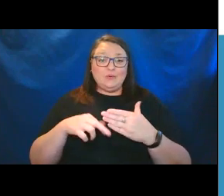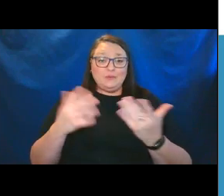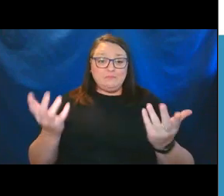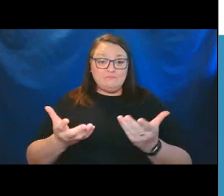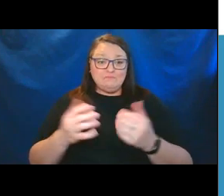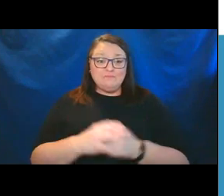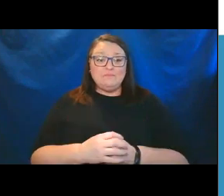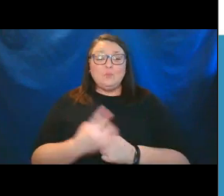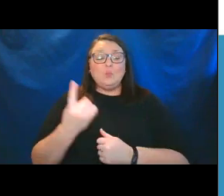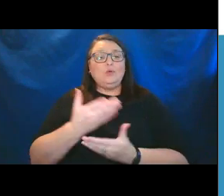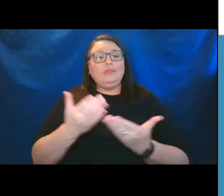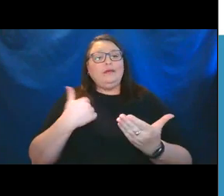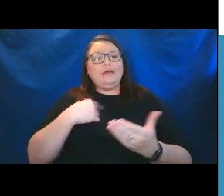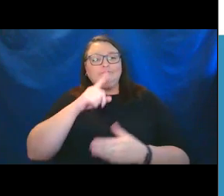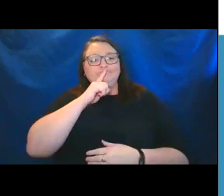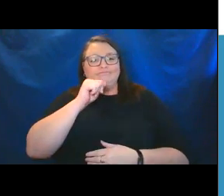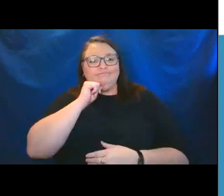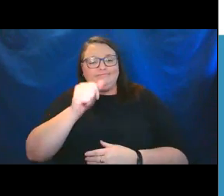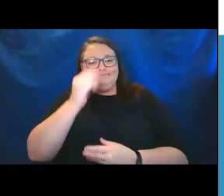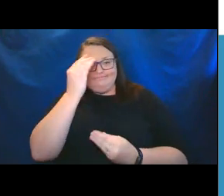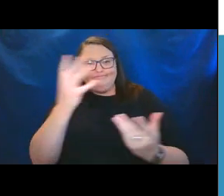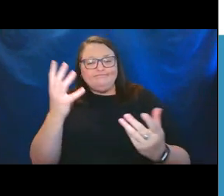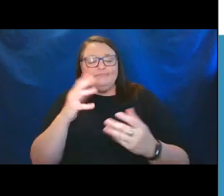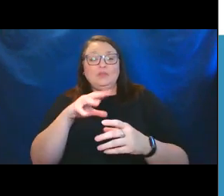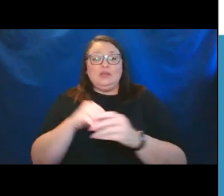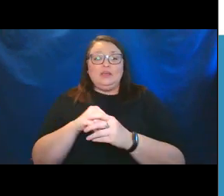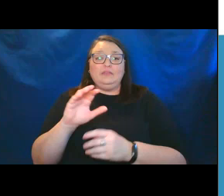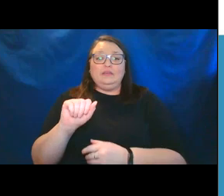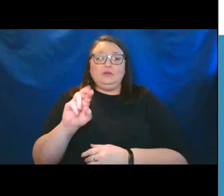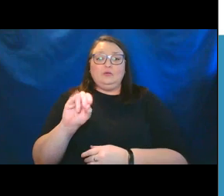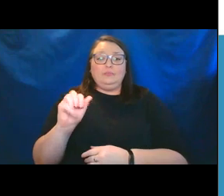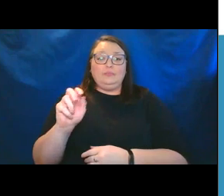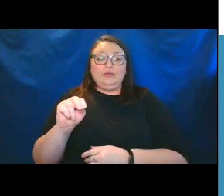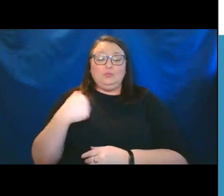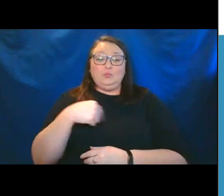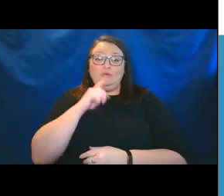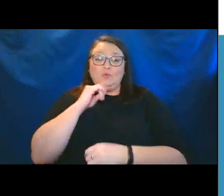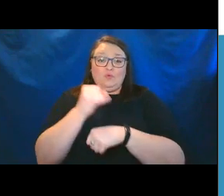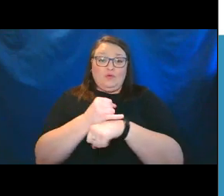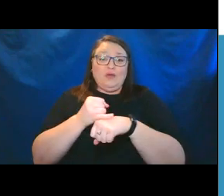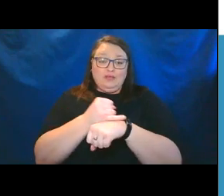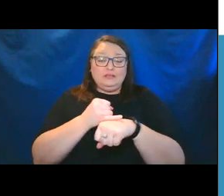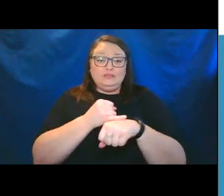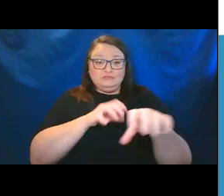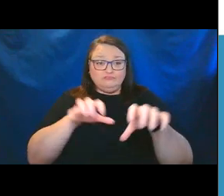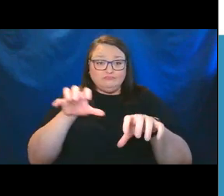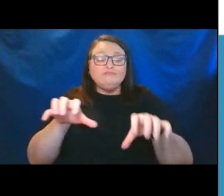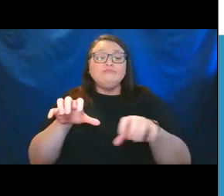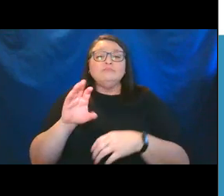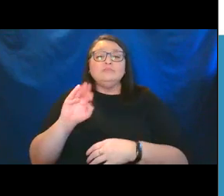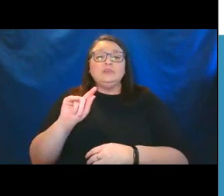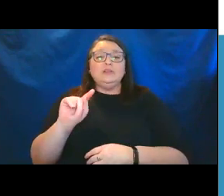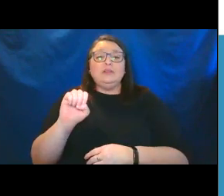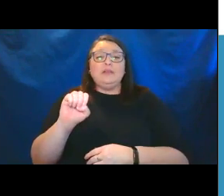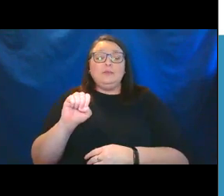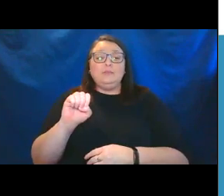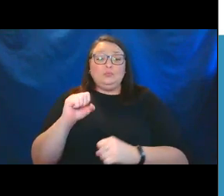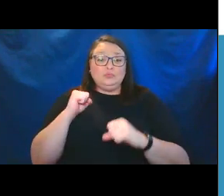One thing I didn't share, in the Caribbean, we are islands, and climate resilience is